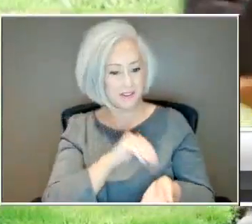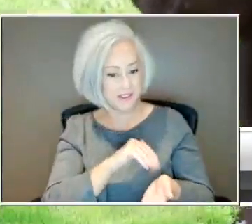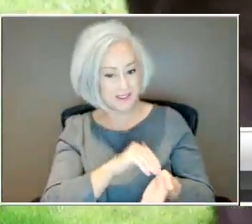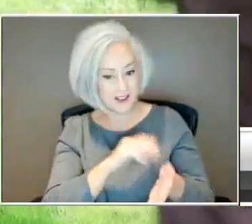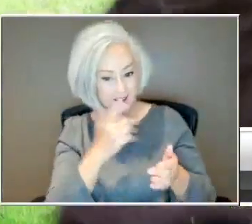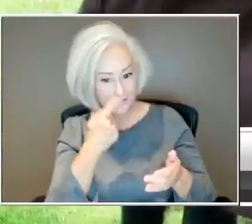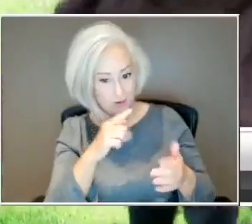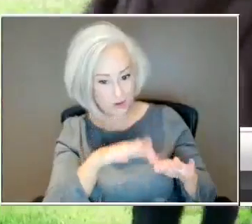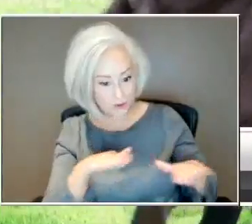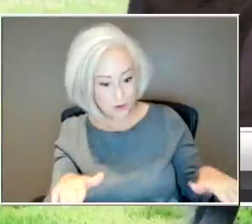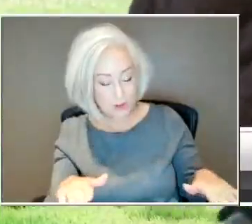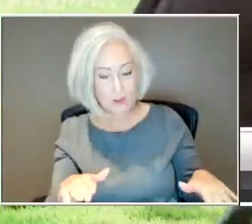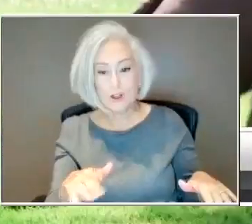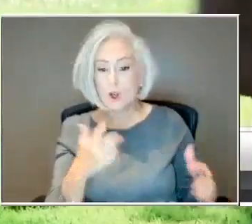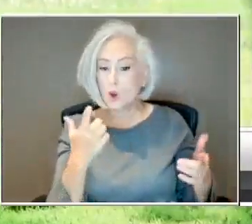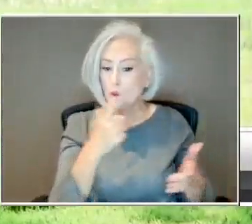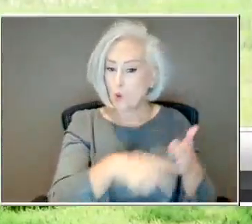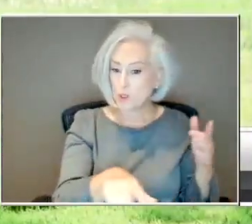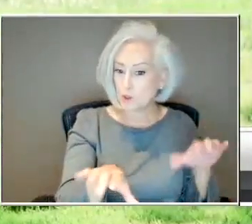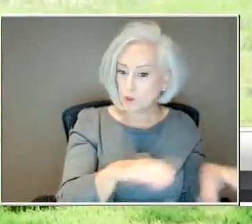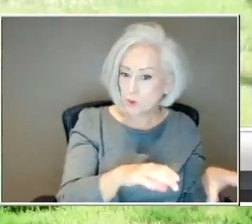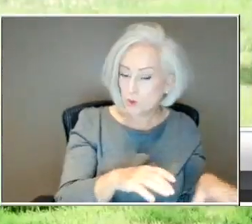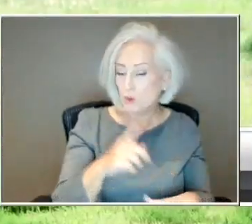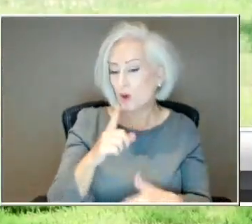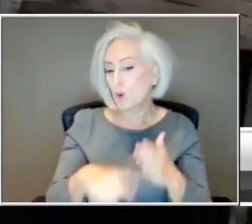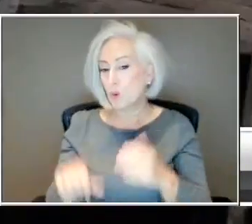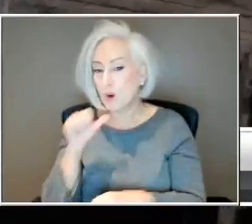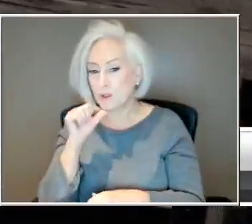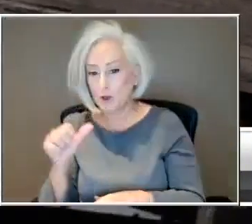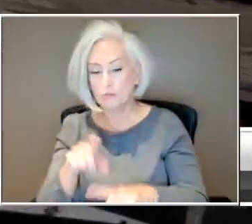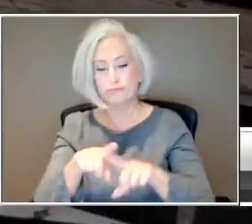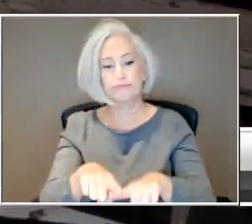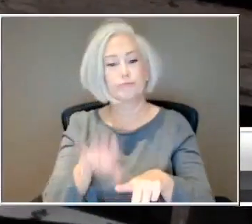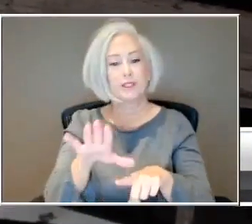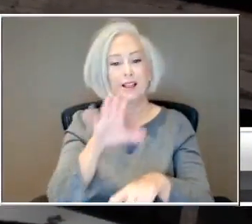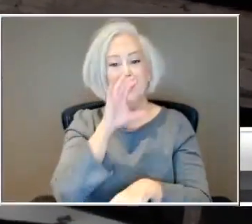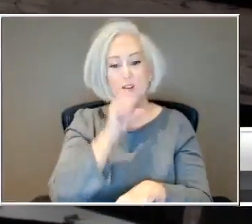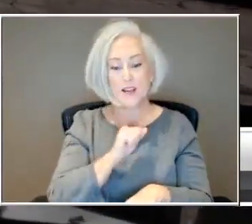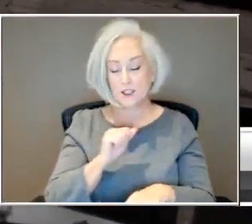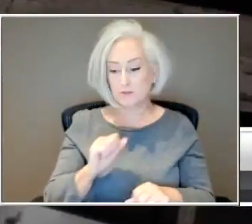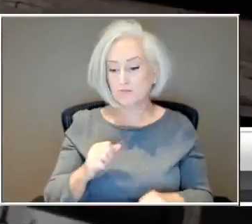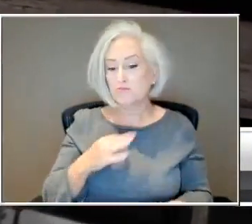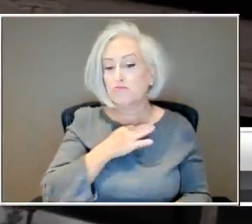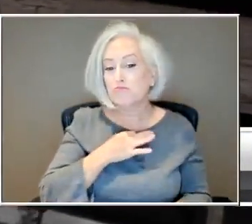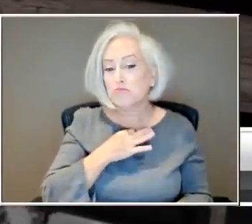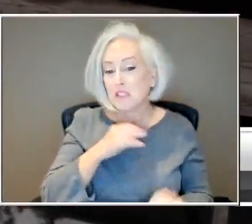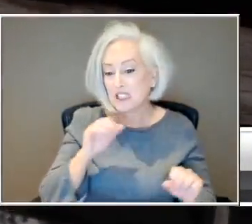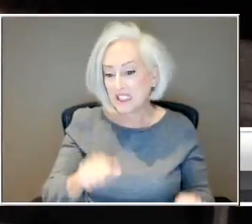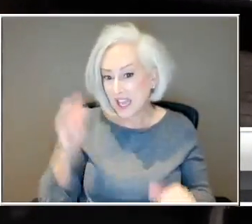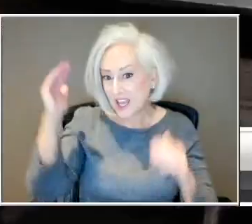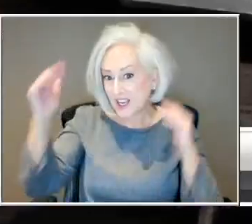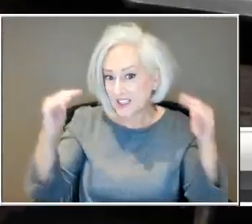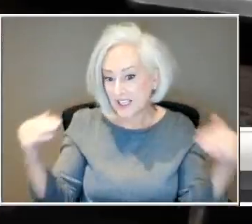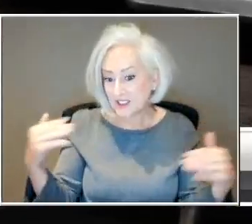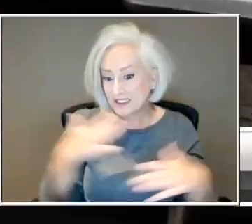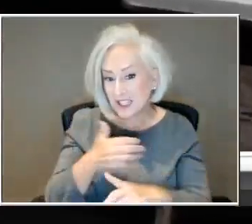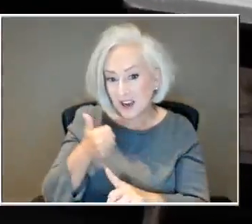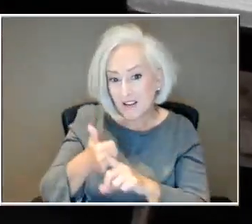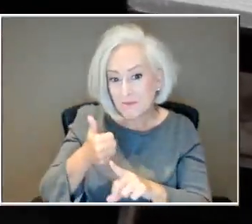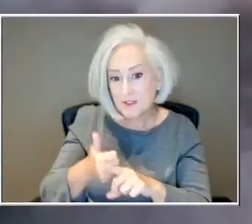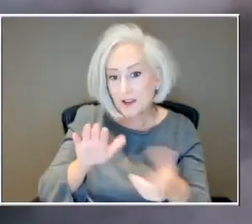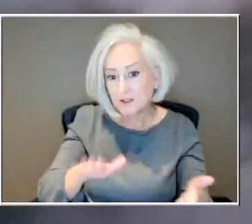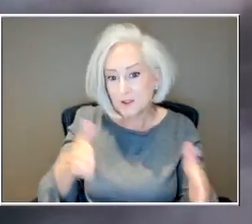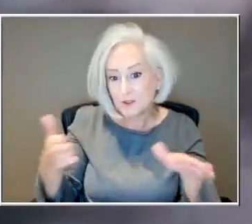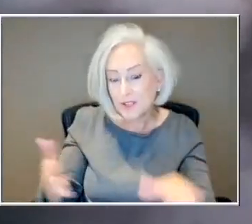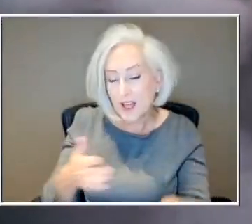kiddos based on their age. Plus, can adults really scare themselves to death? These answers and more as we look toward a safe